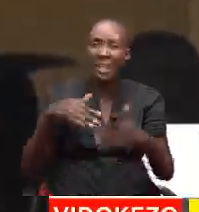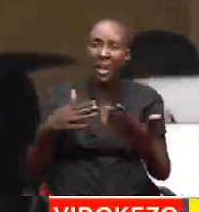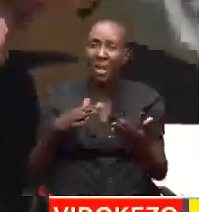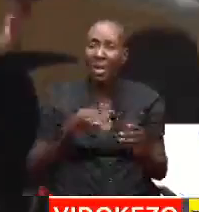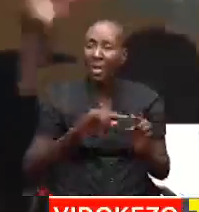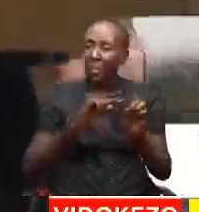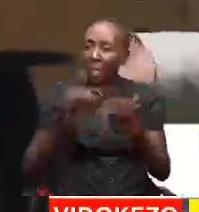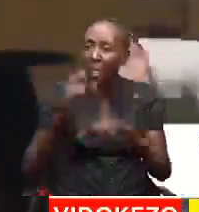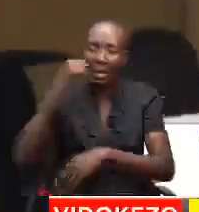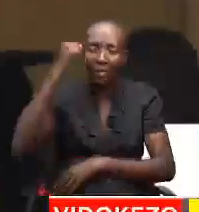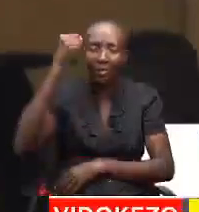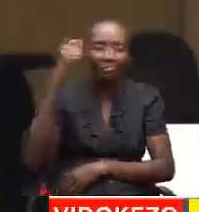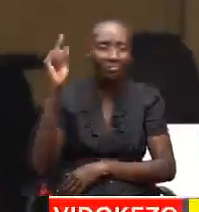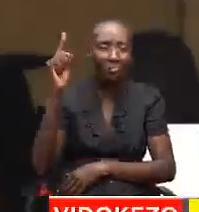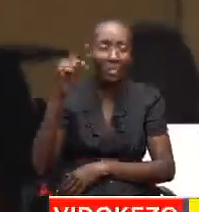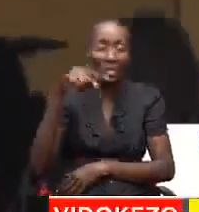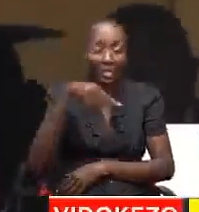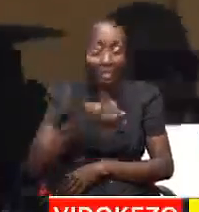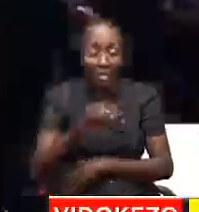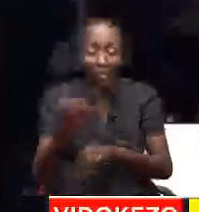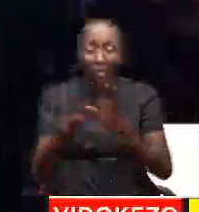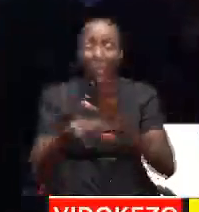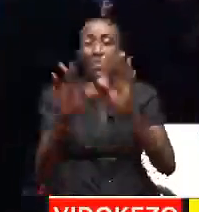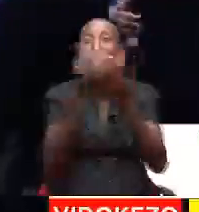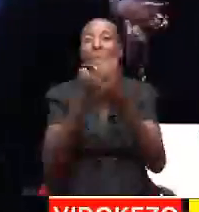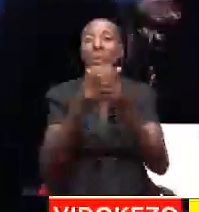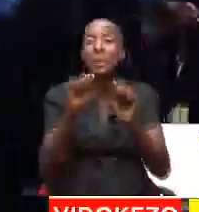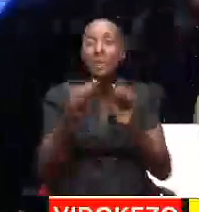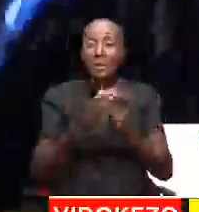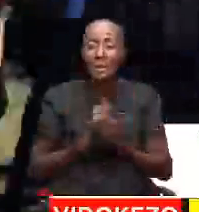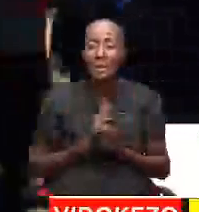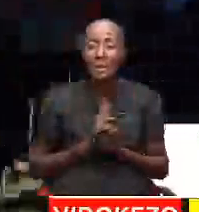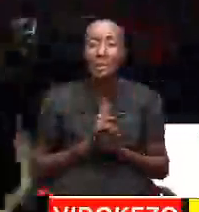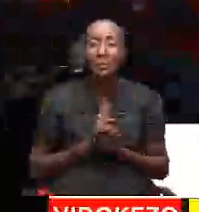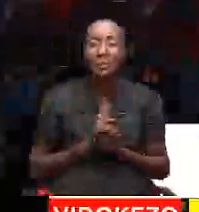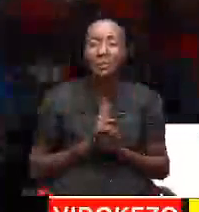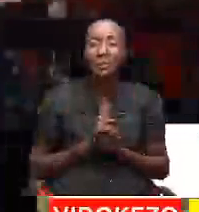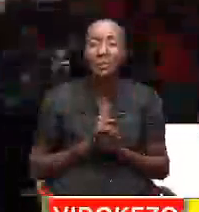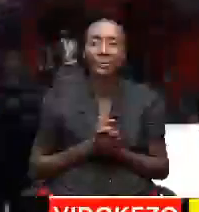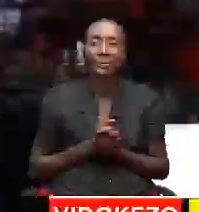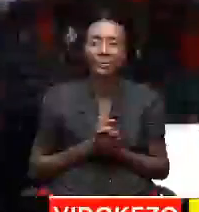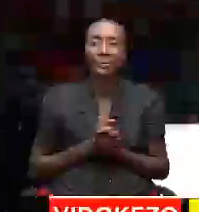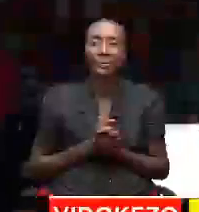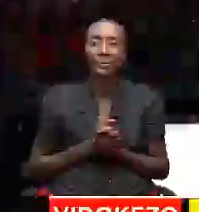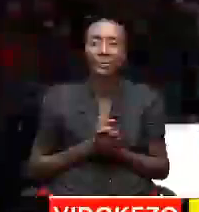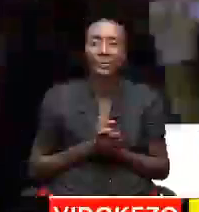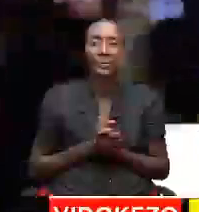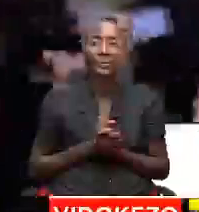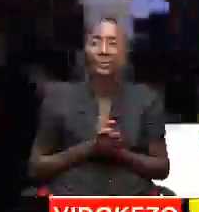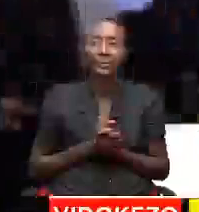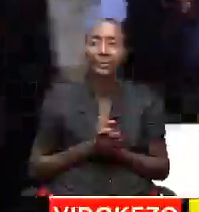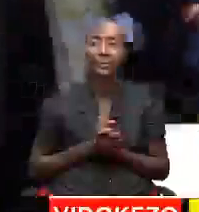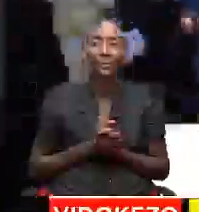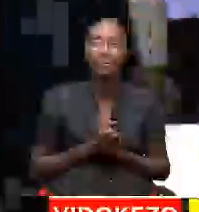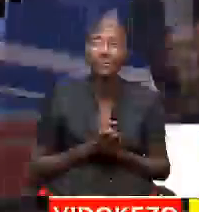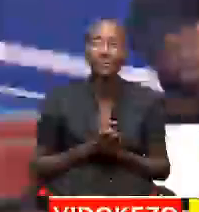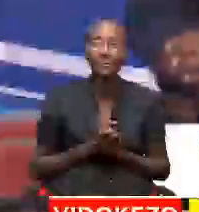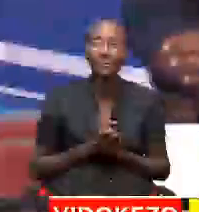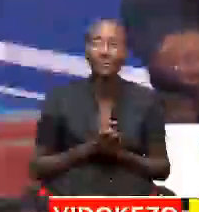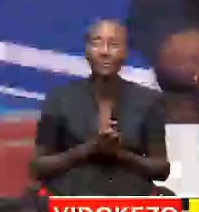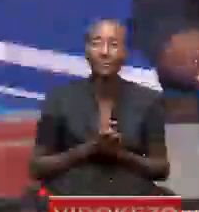siasa, nimekuja kwa sababu yeye ni naibu wa rais wa Kenya. Wanji Sostin, TV47, Bungoma.